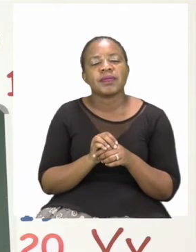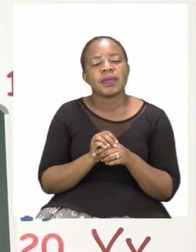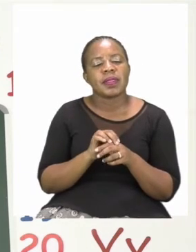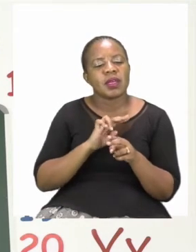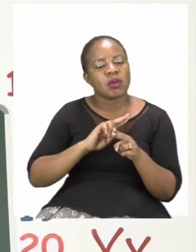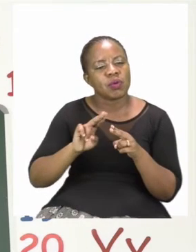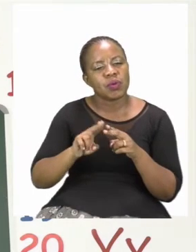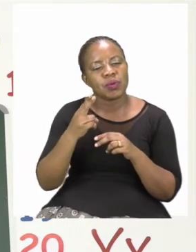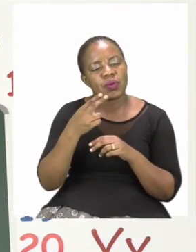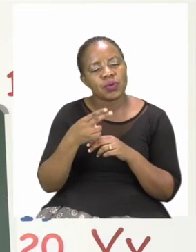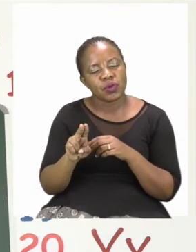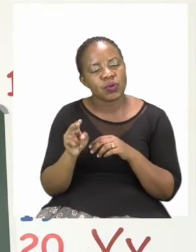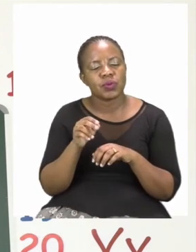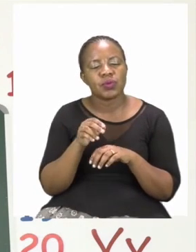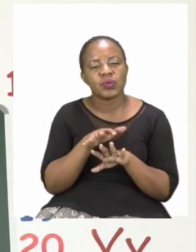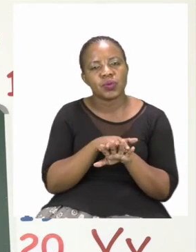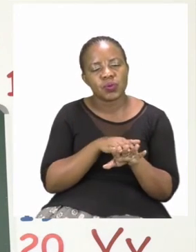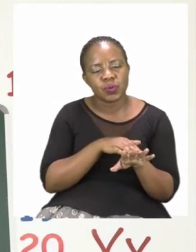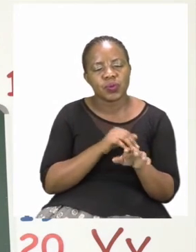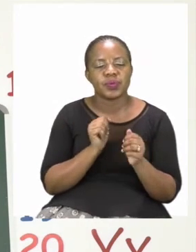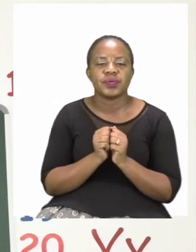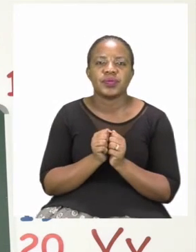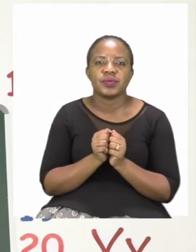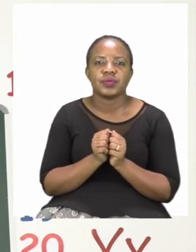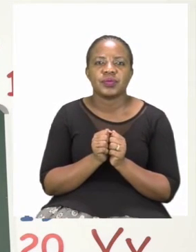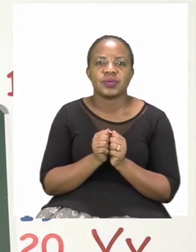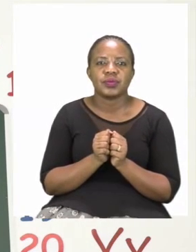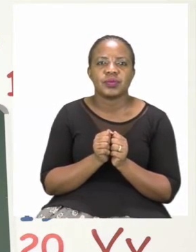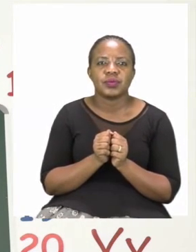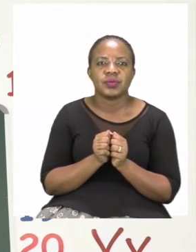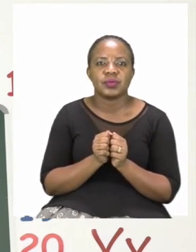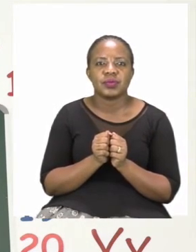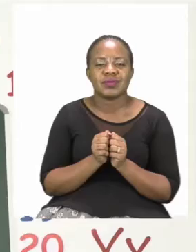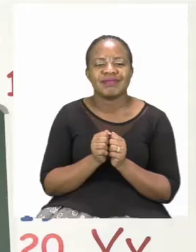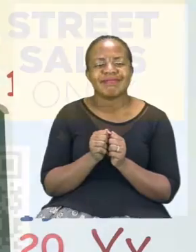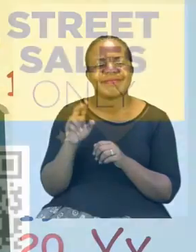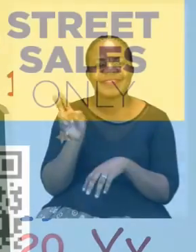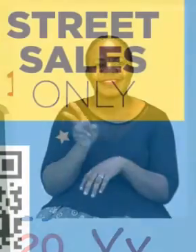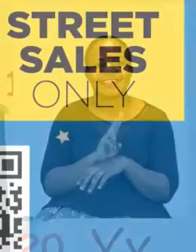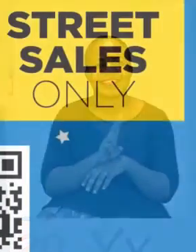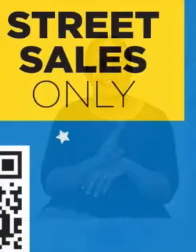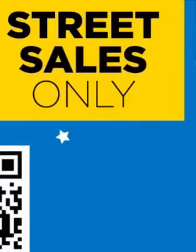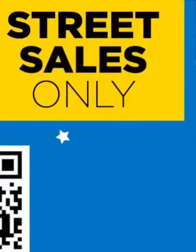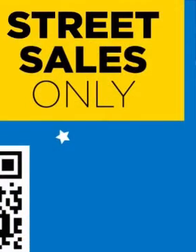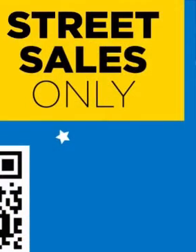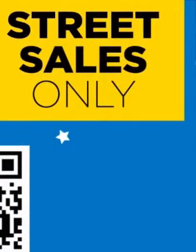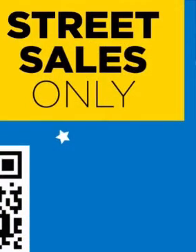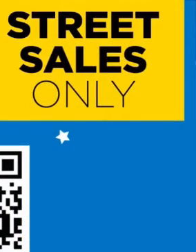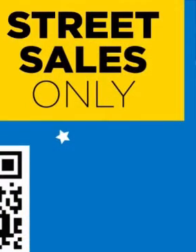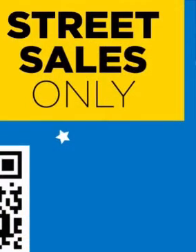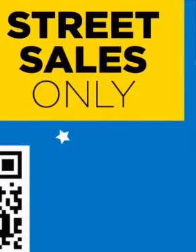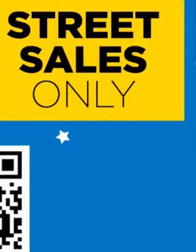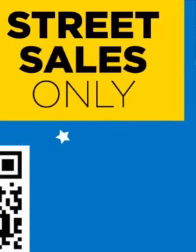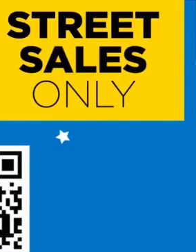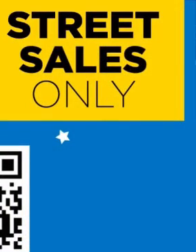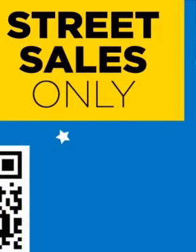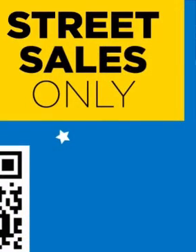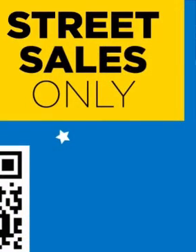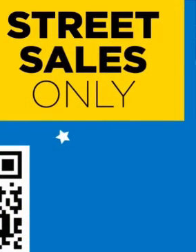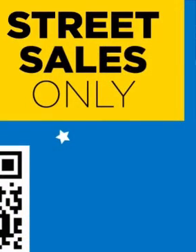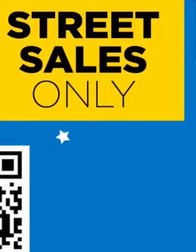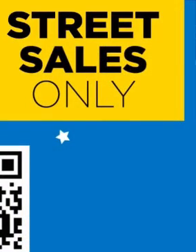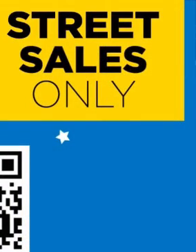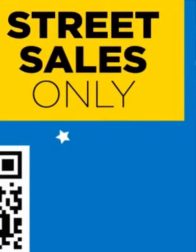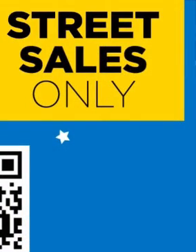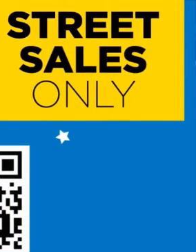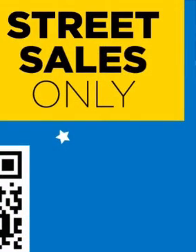the lines, and I will see you after this short advert break. Follow us on My Zone Facebook Active Kids